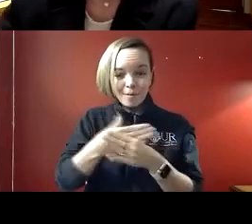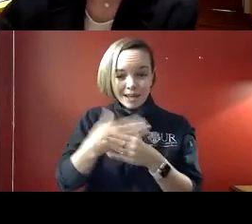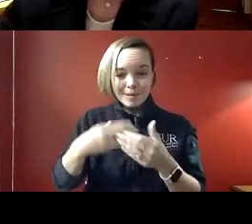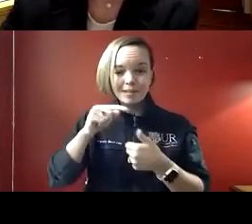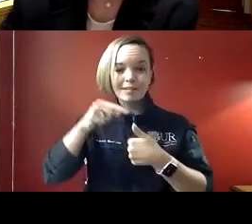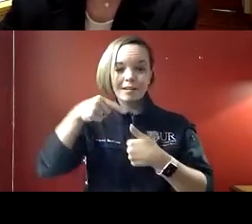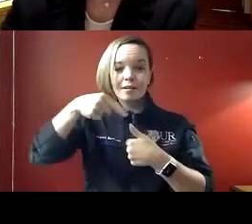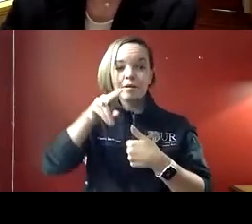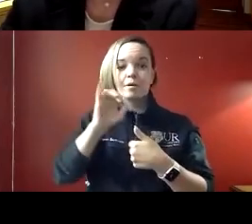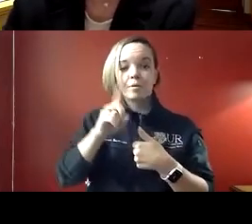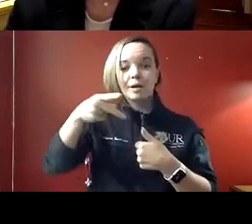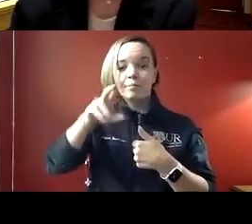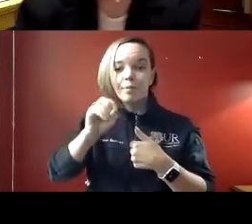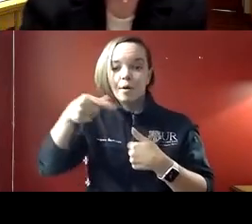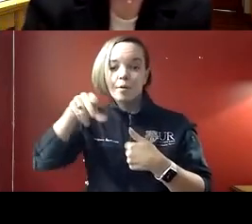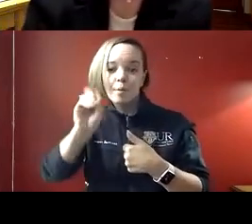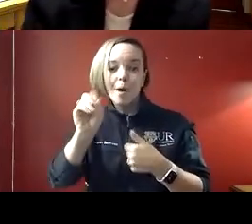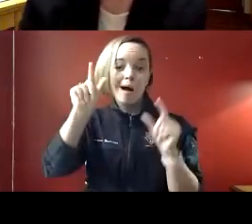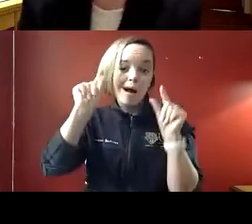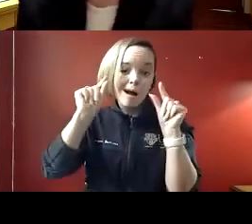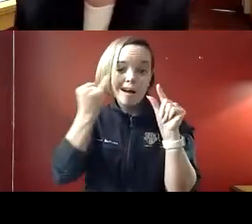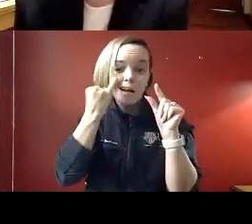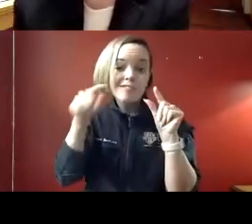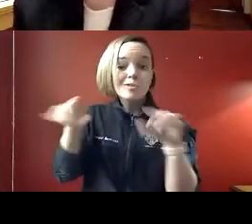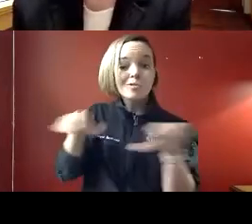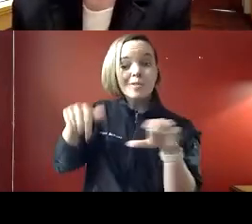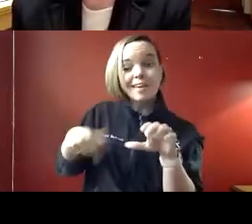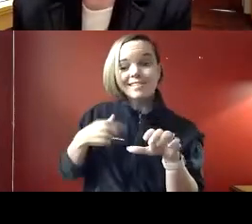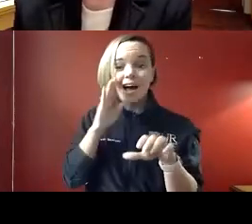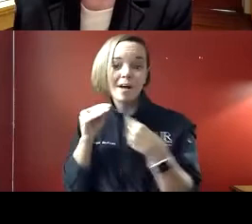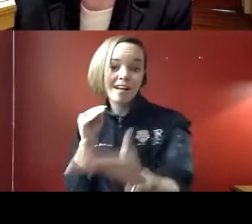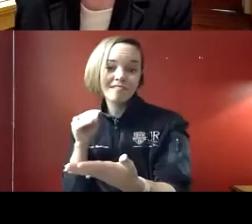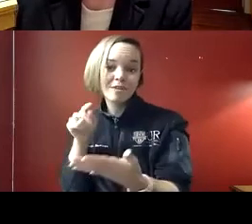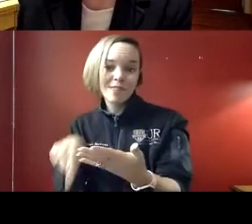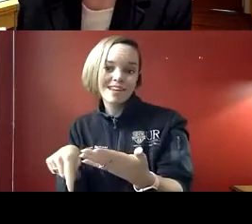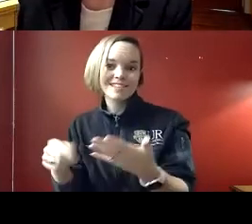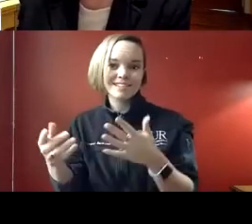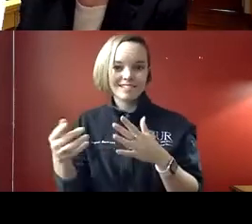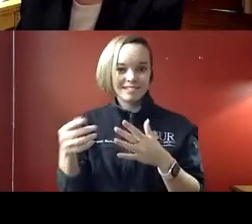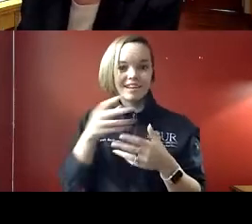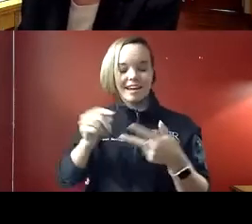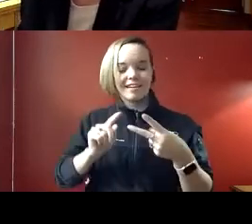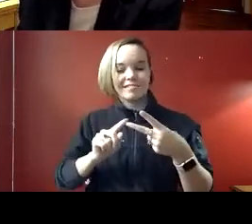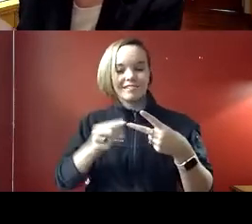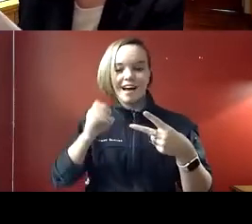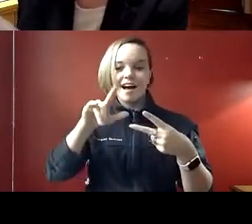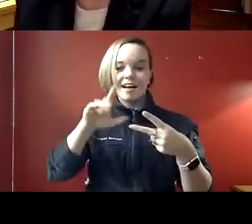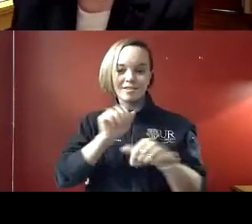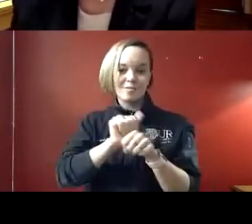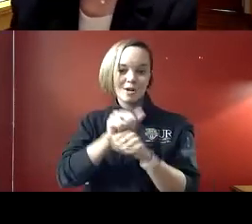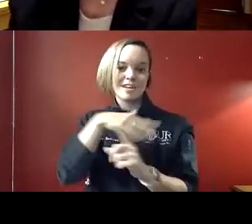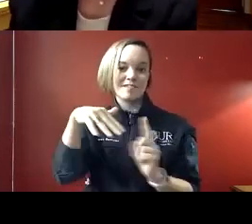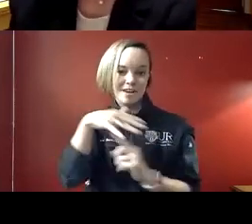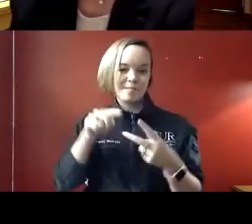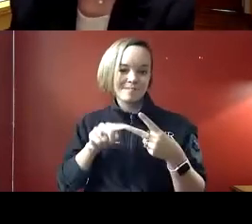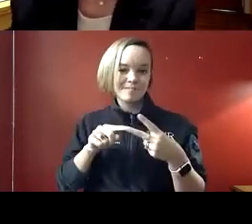this for me, I'll do this for you, and the hostile working environment. And of course, the most common